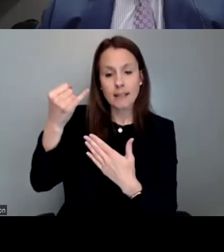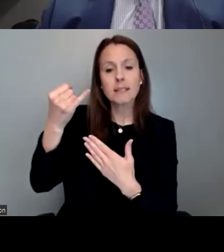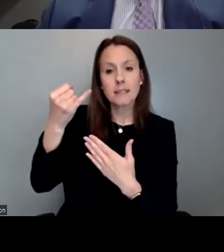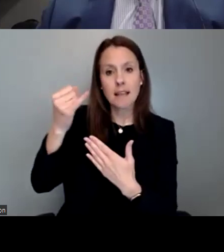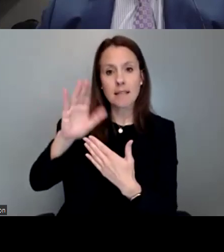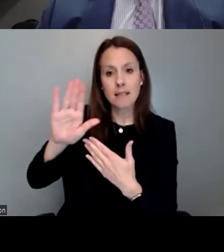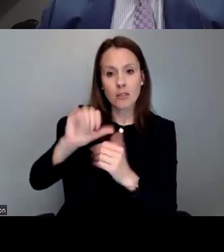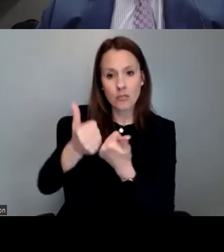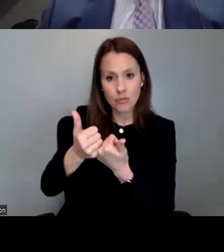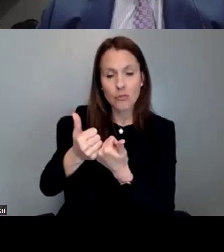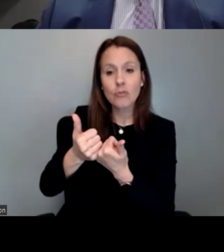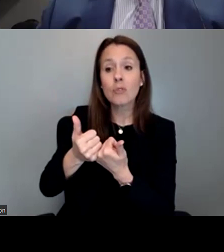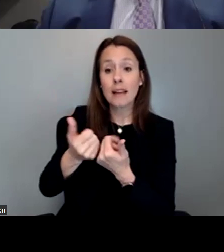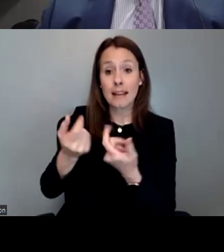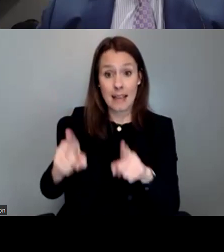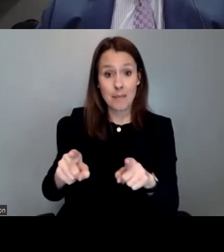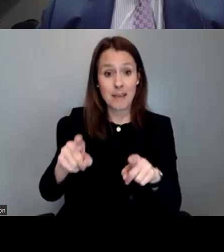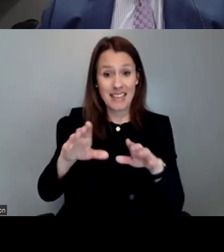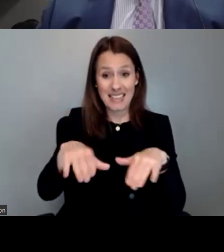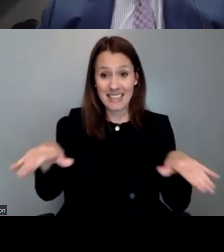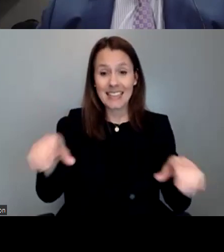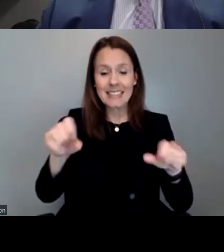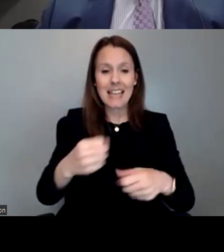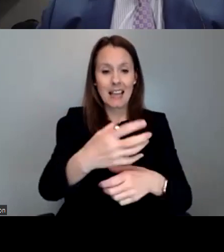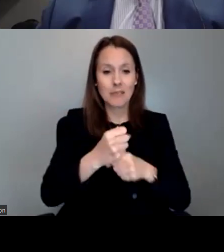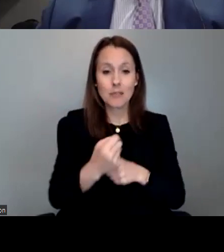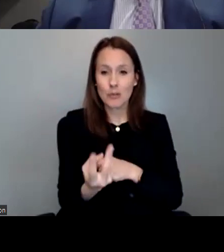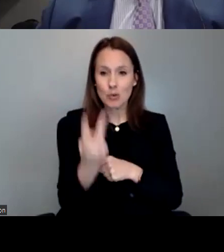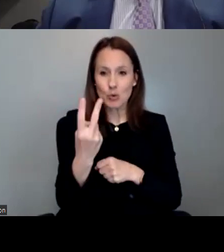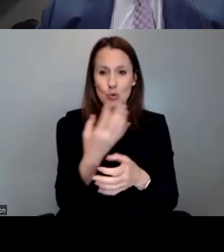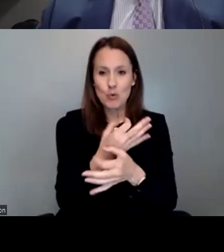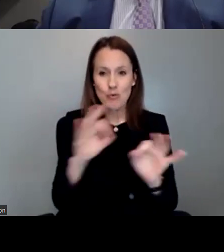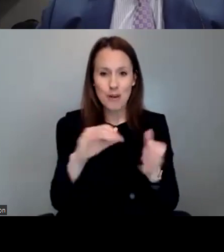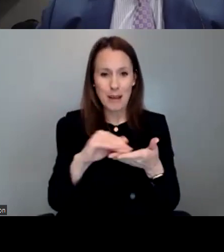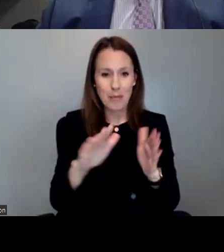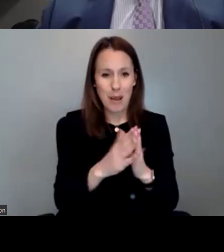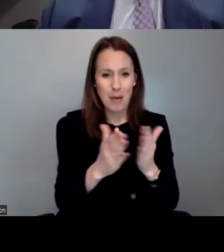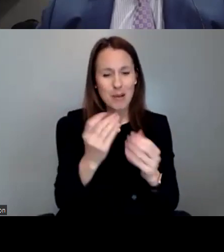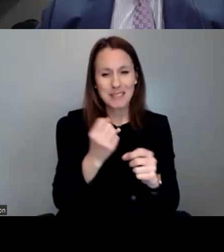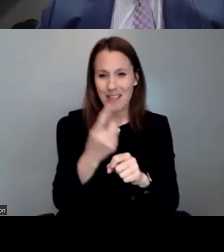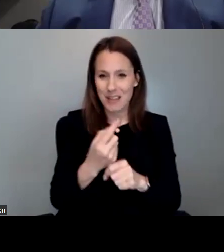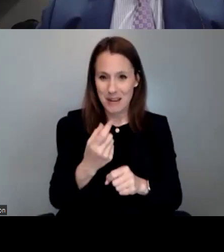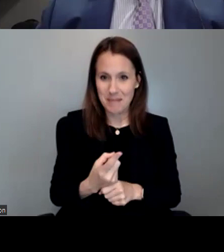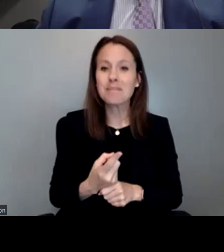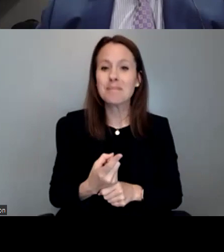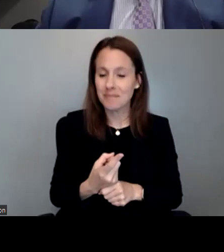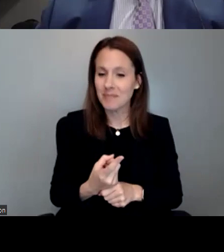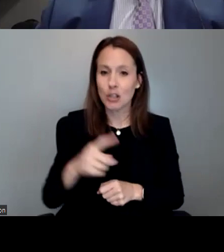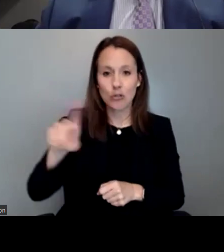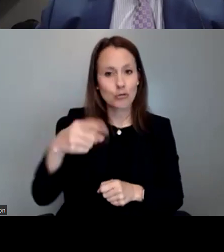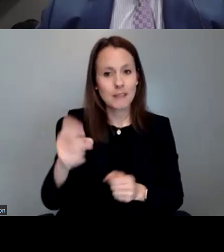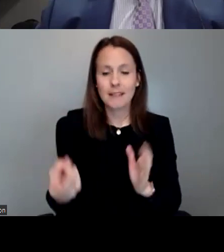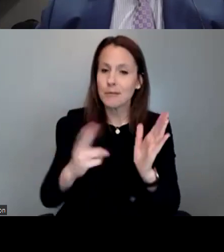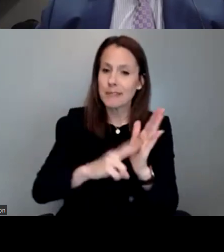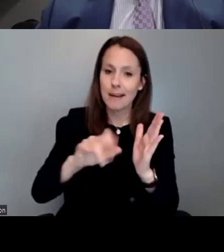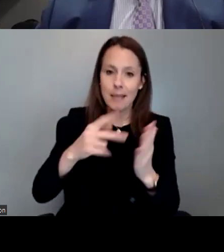agency where a kid can receive 2 Braille books a year free. And they can sign up for that particular